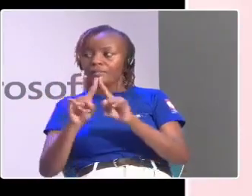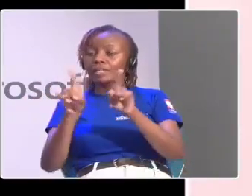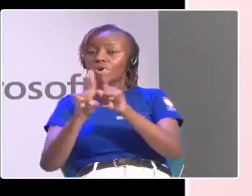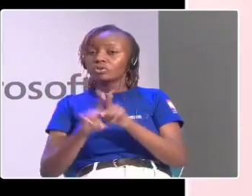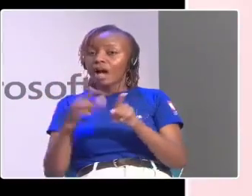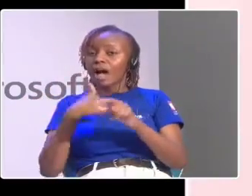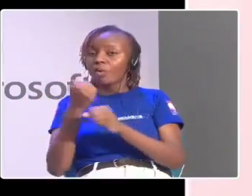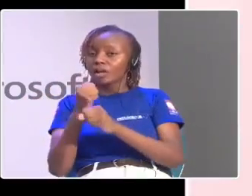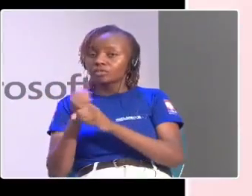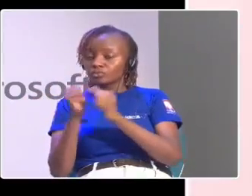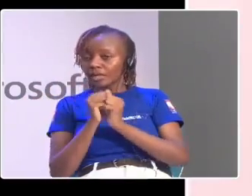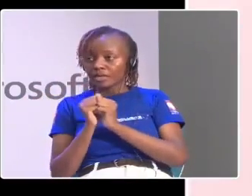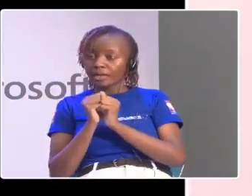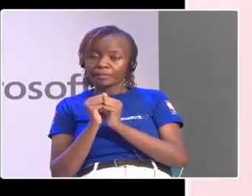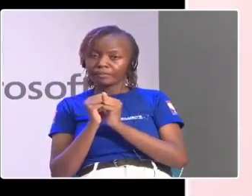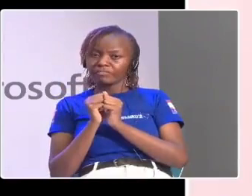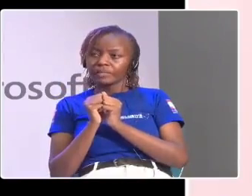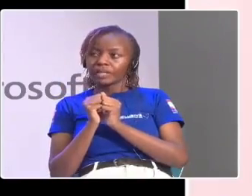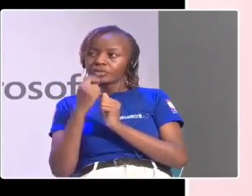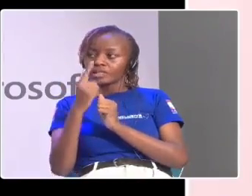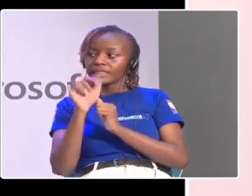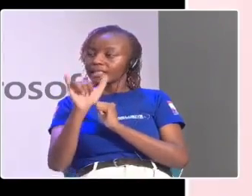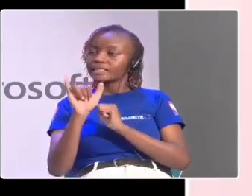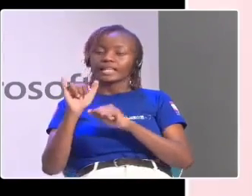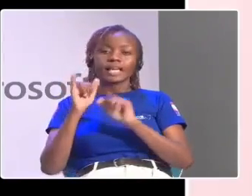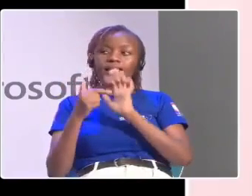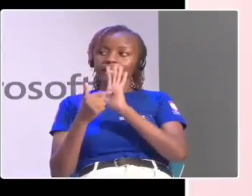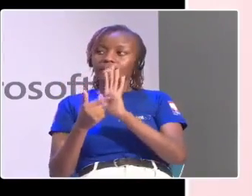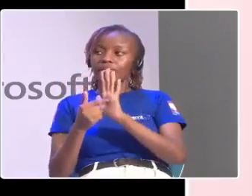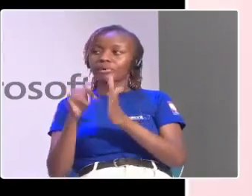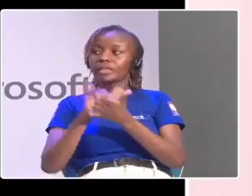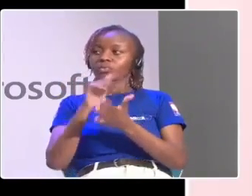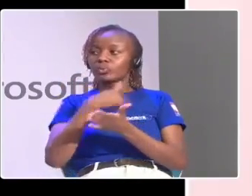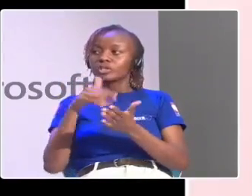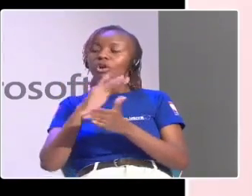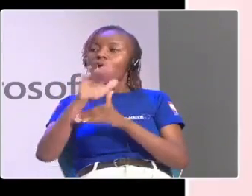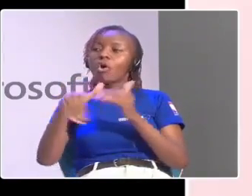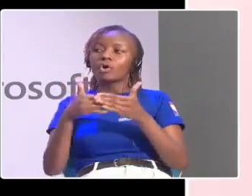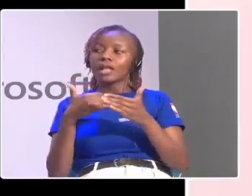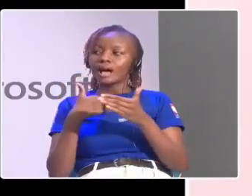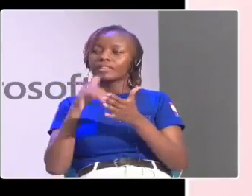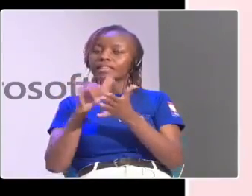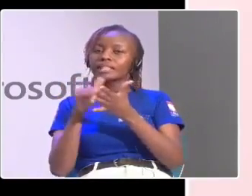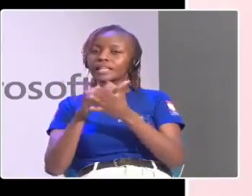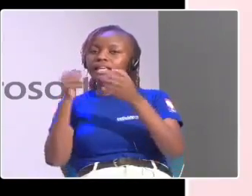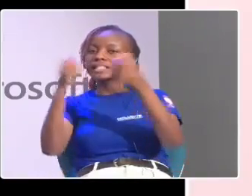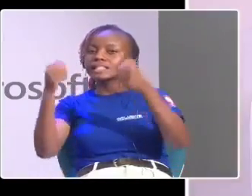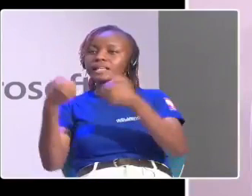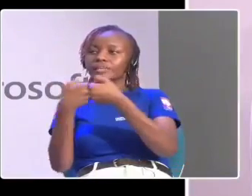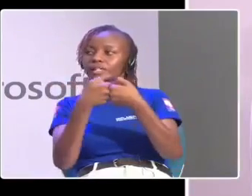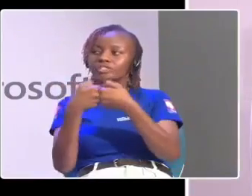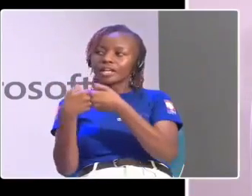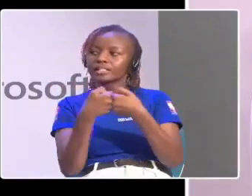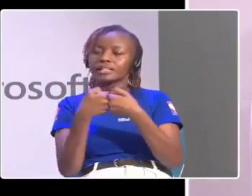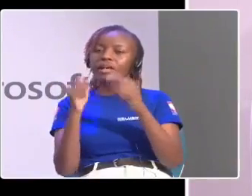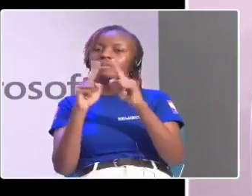this more so as an example of we're all facing these systemic challenges similar to the Speech Project, and it only can help us if we